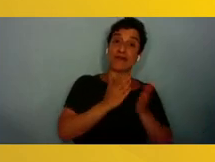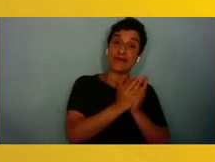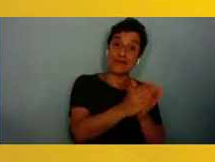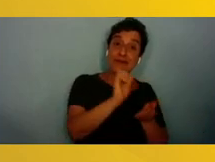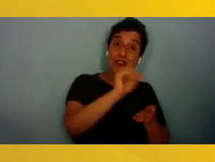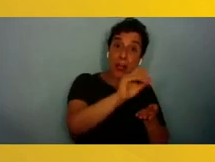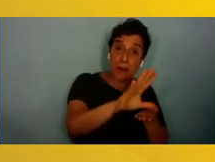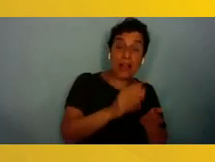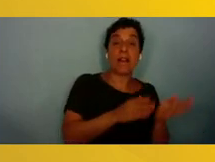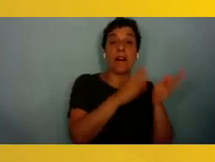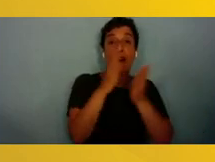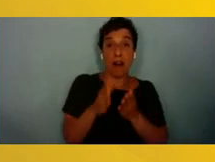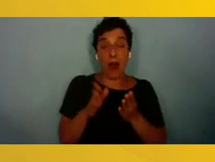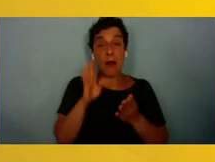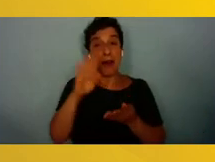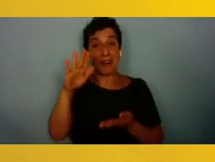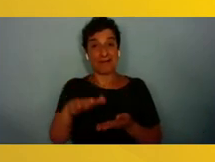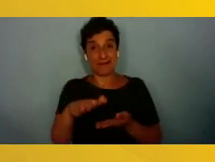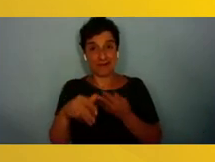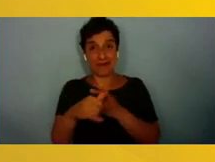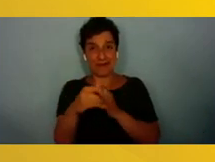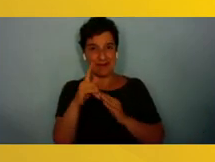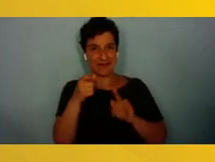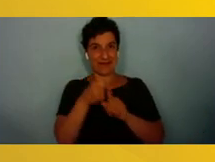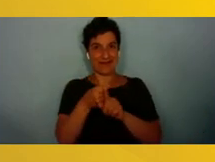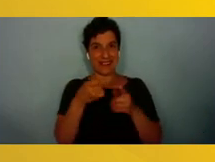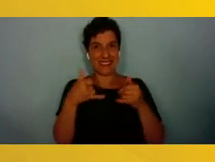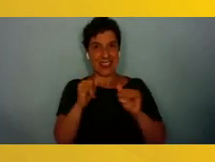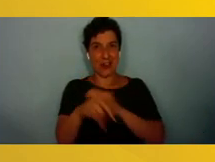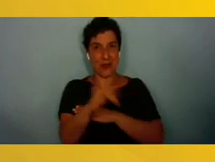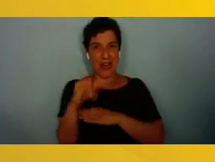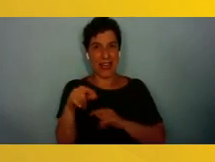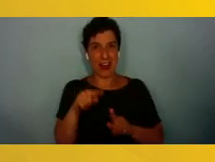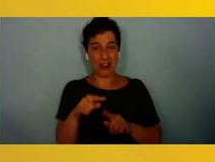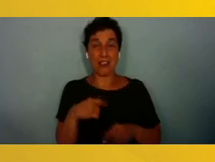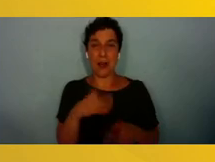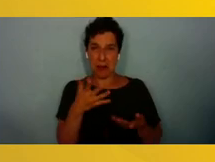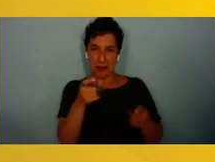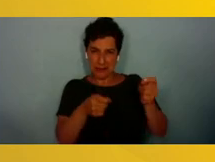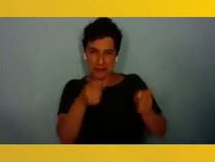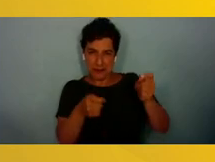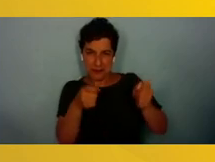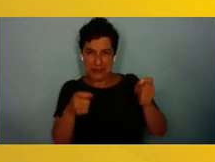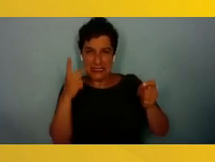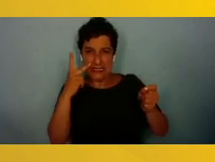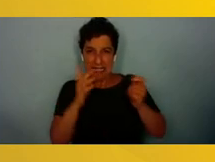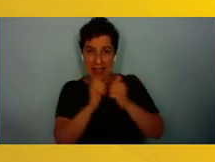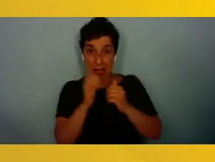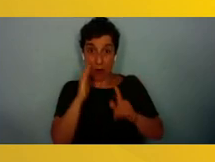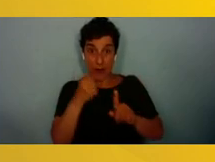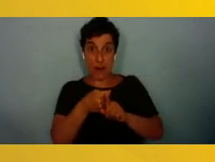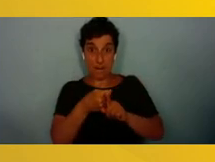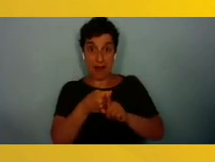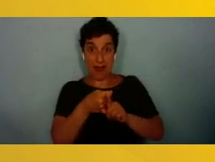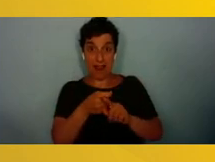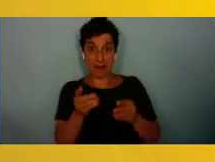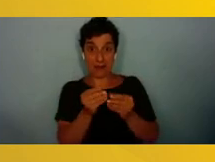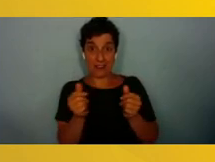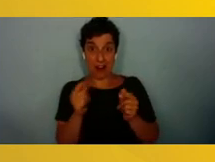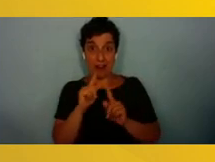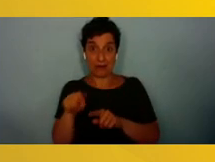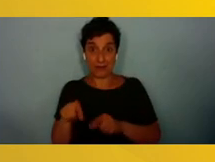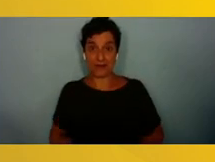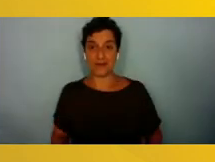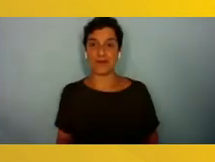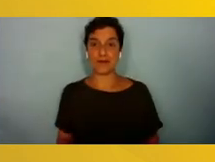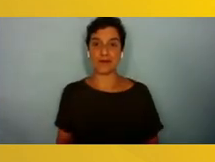bit more no-go zones and see how that impacts our result.